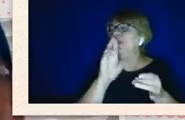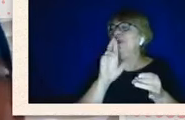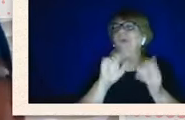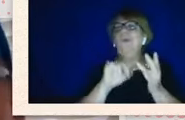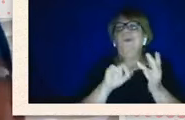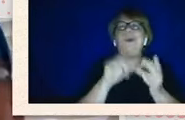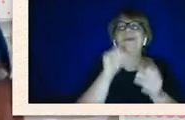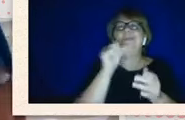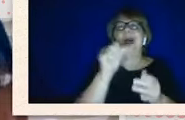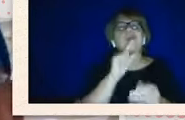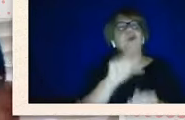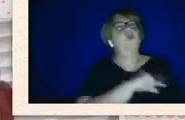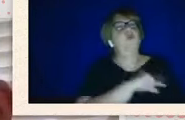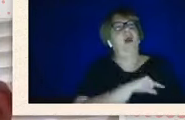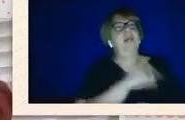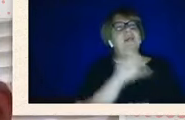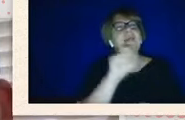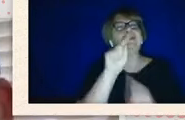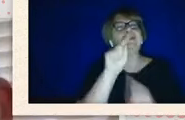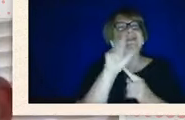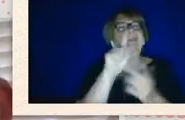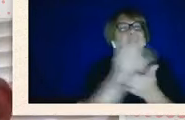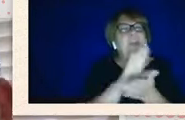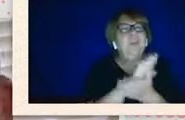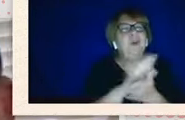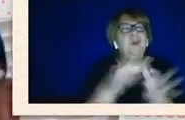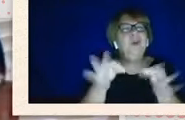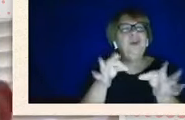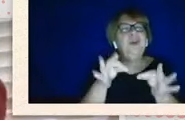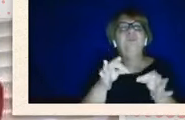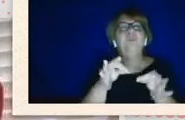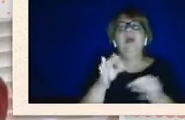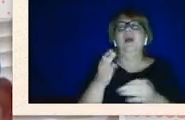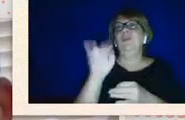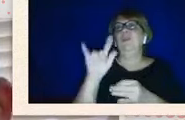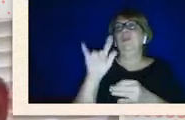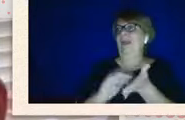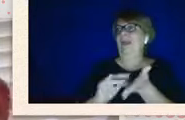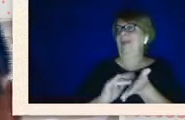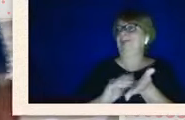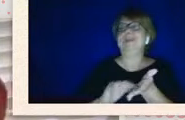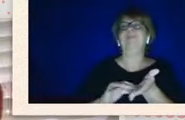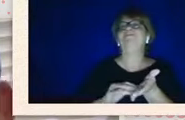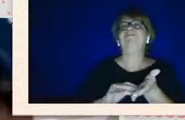stock, the Braille itself can become depressed